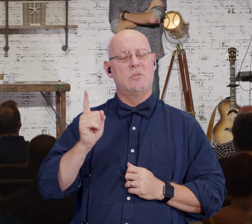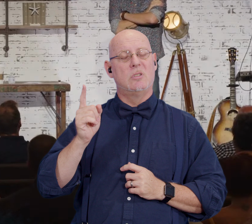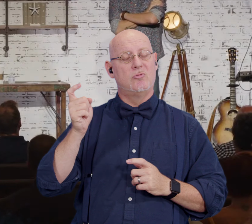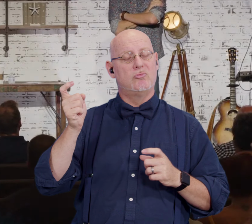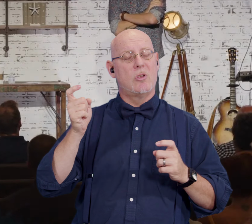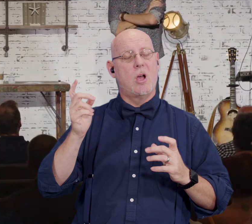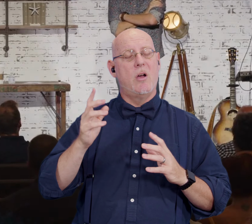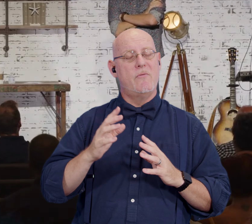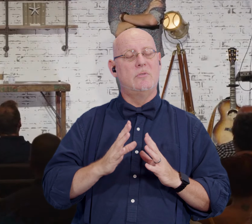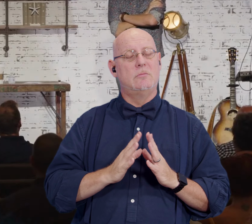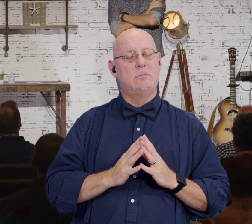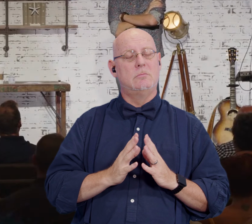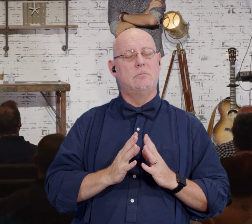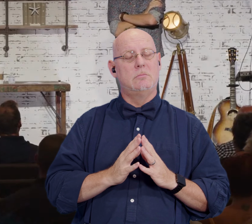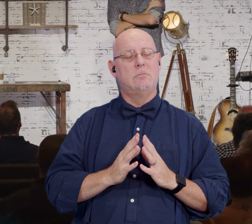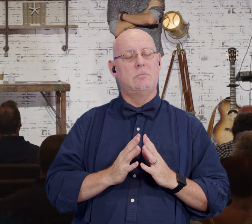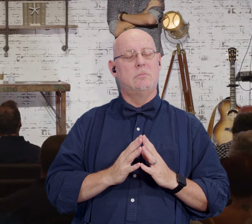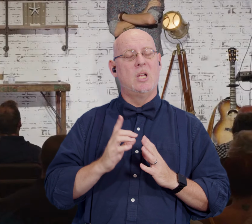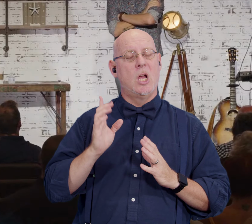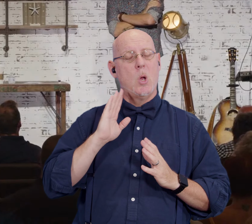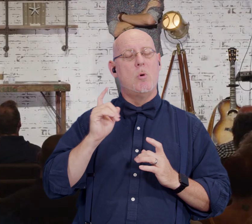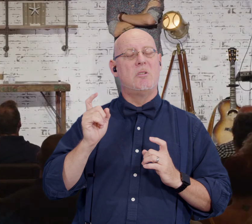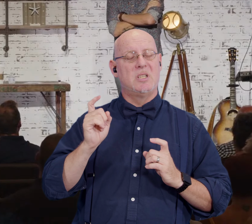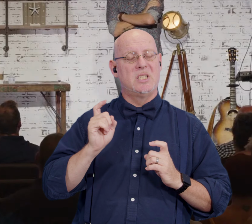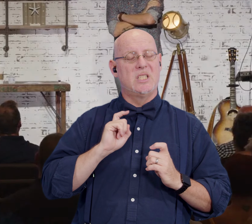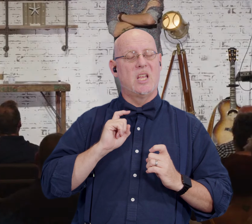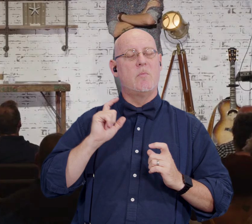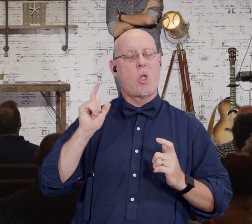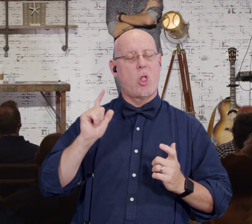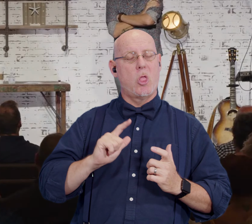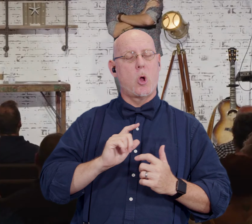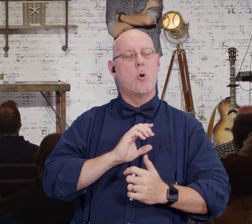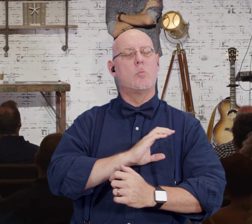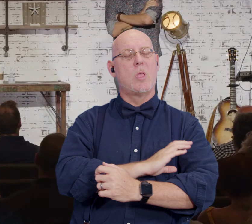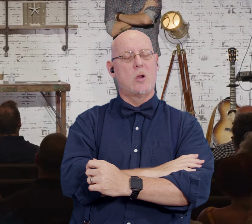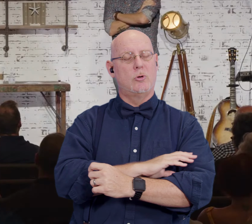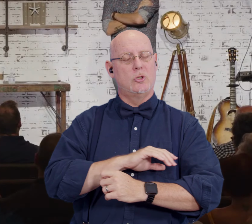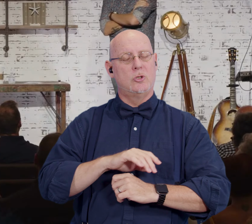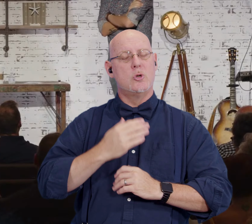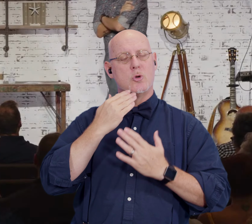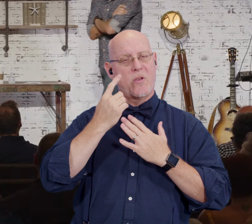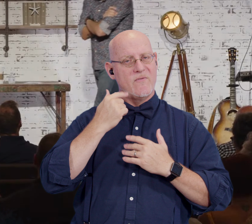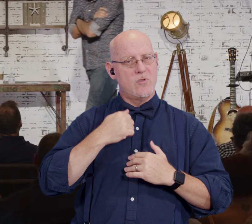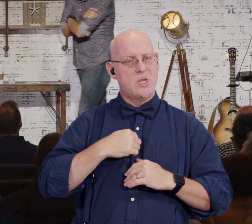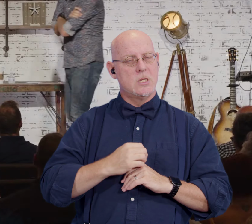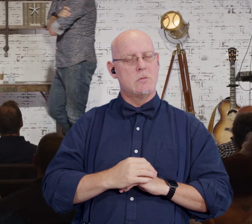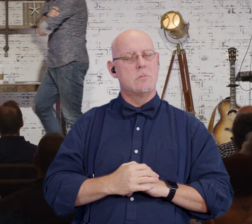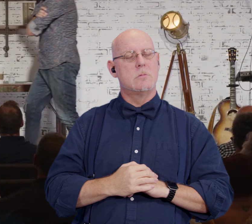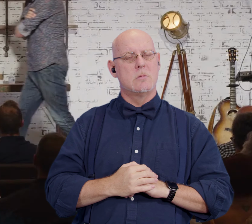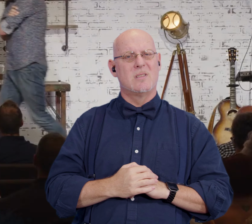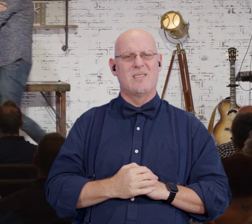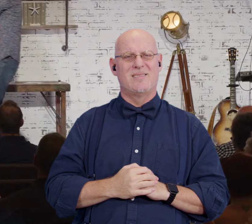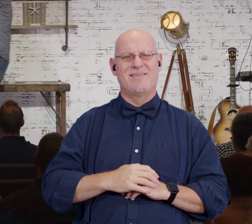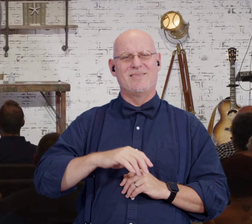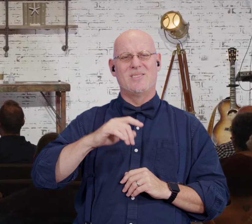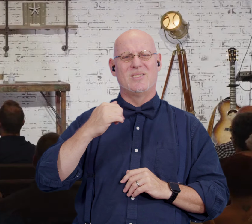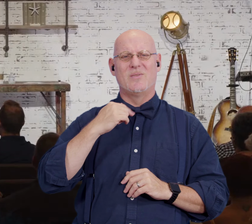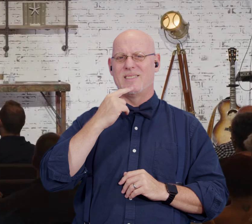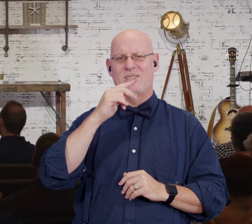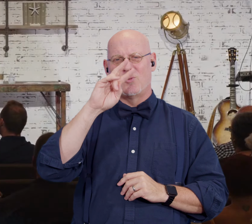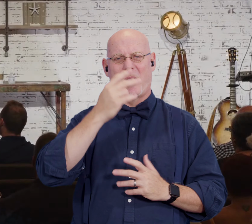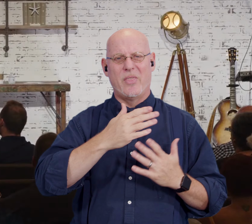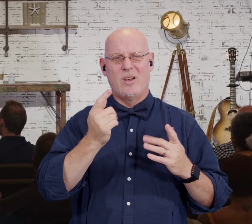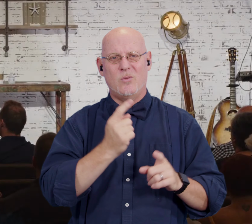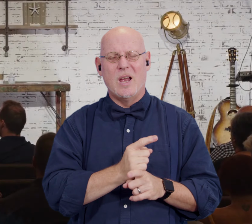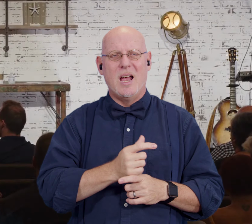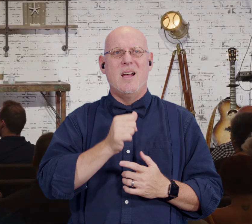and he's sovereign, he'll give me low blood pressure. Like, it'll be good for me. Like, it'll be, like, we just do these stupid things,